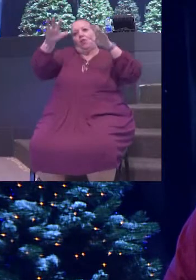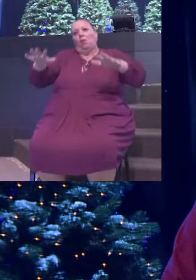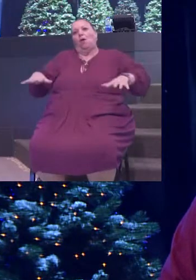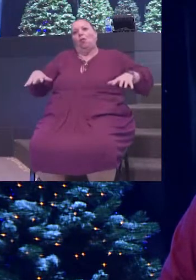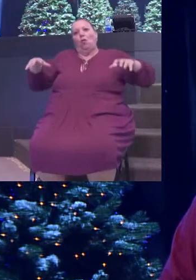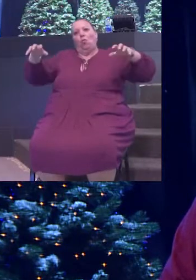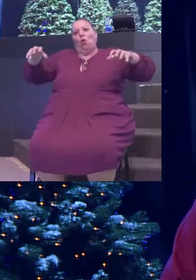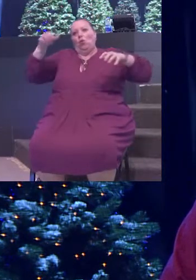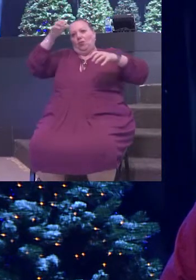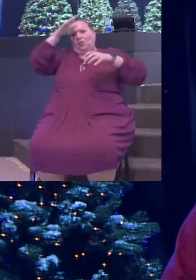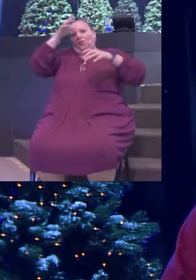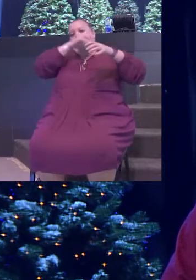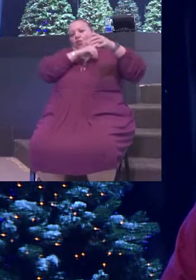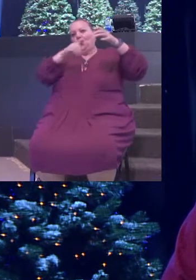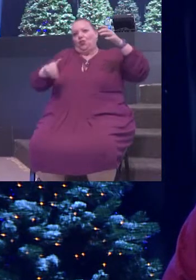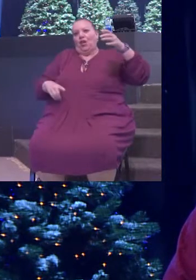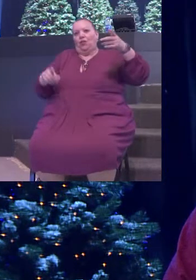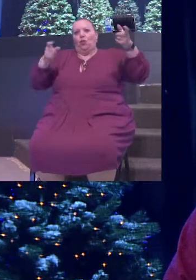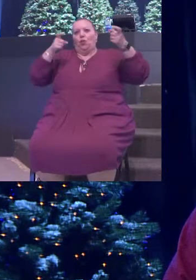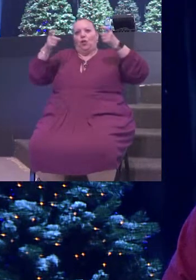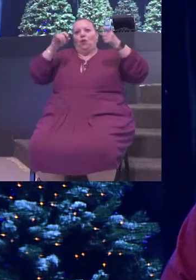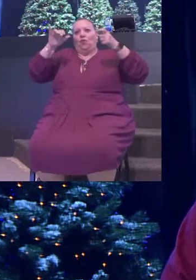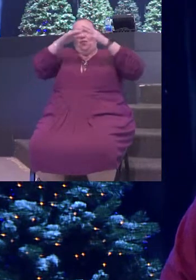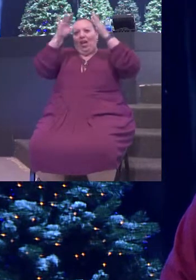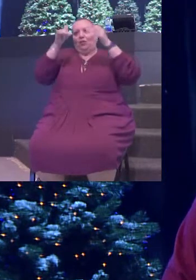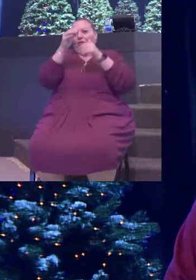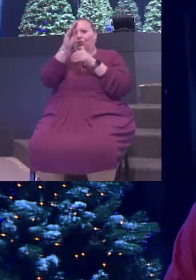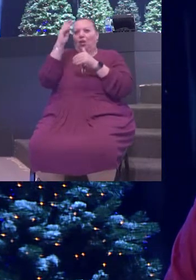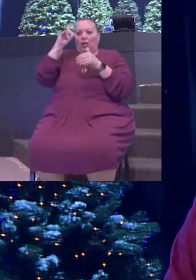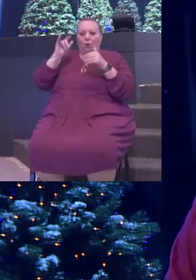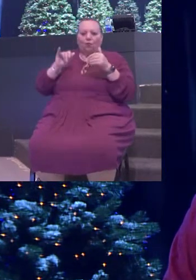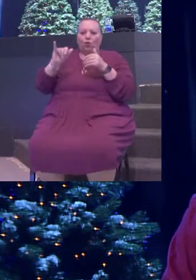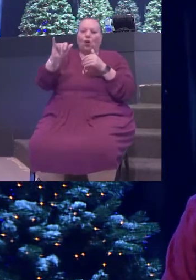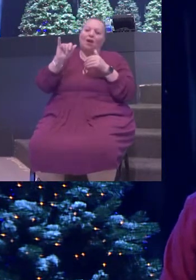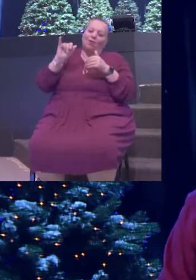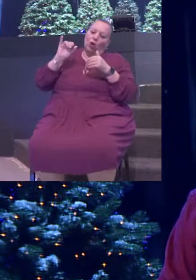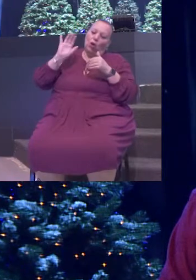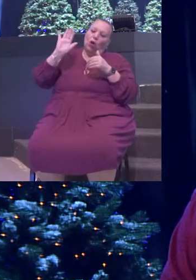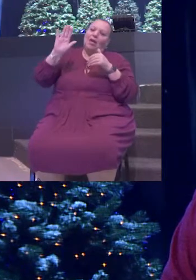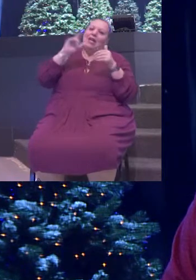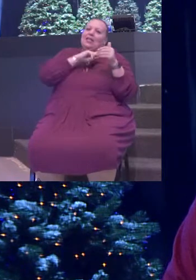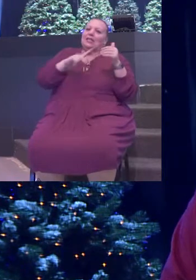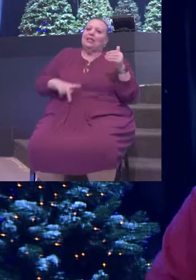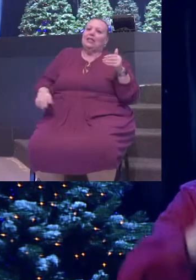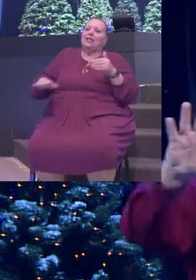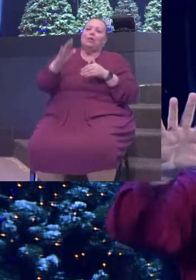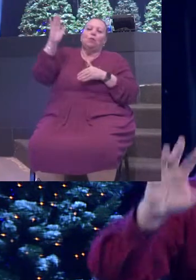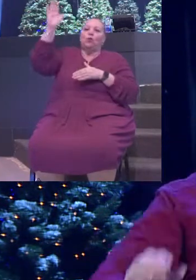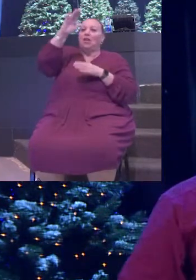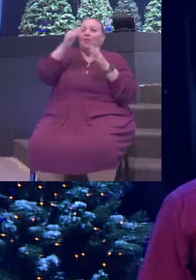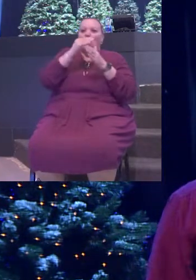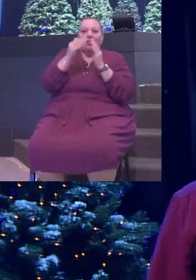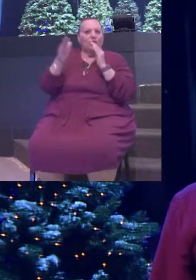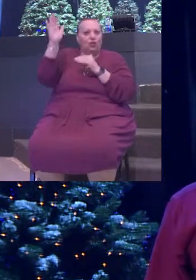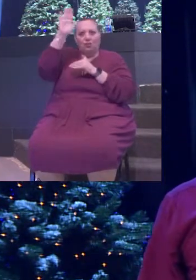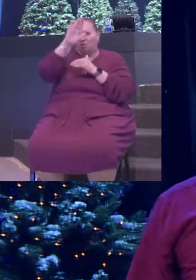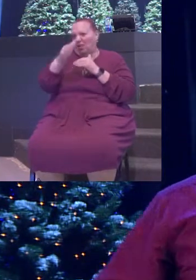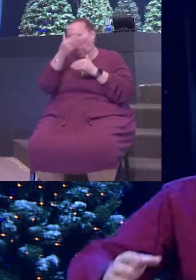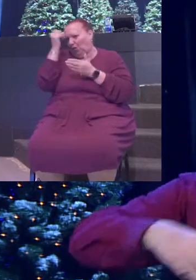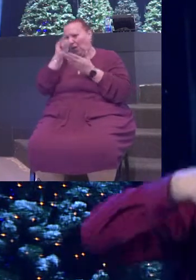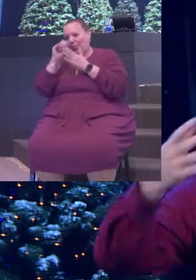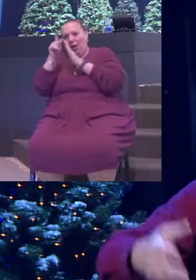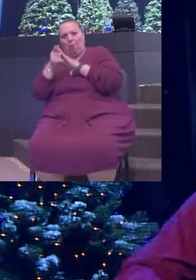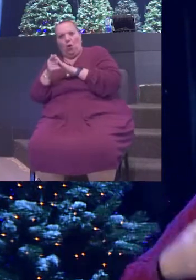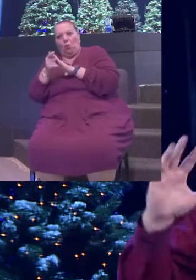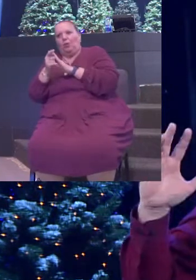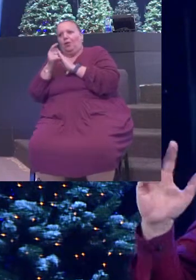father David, and he will reign over the house of Jacob forever. His kingdom will never end.'" And she never forgot that moment. I mean,